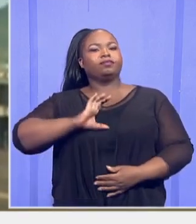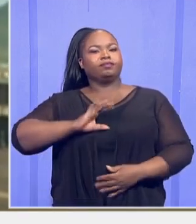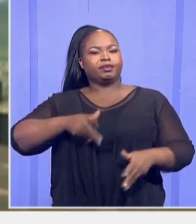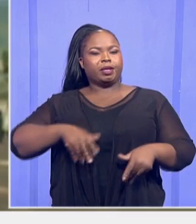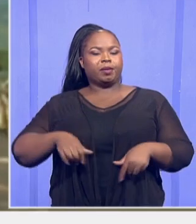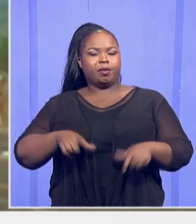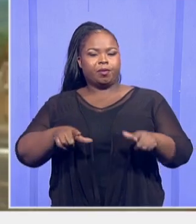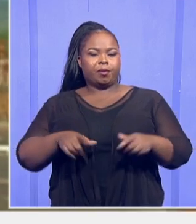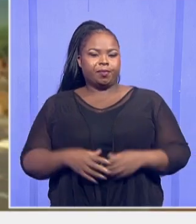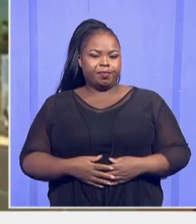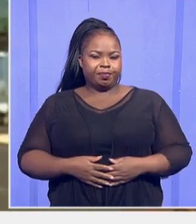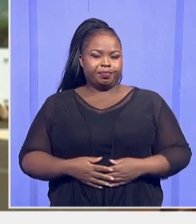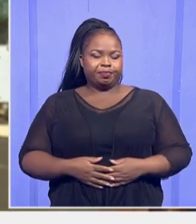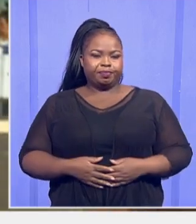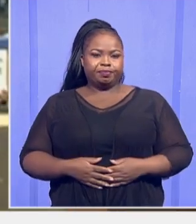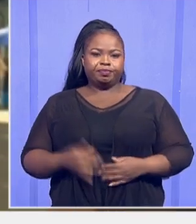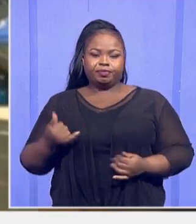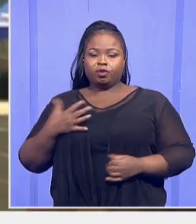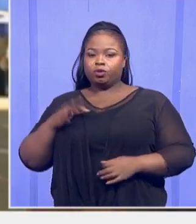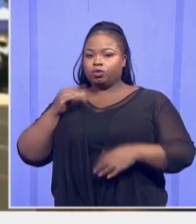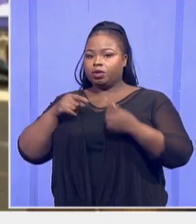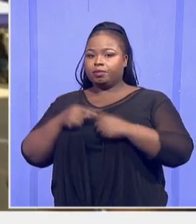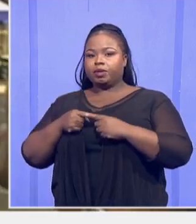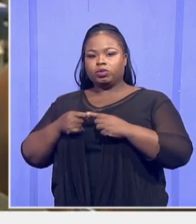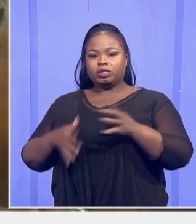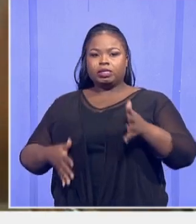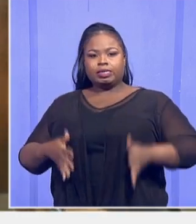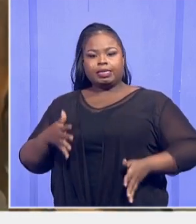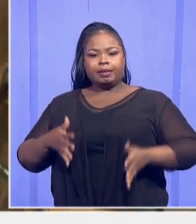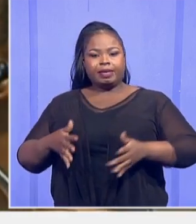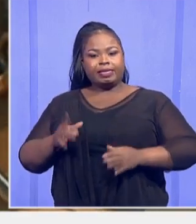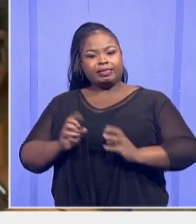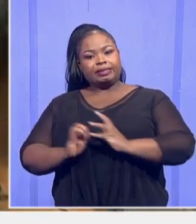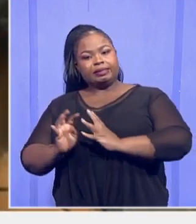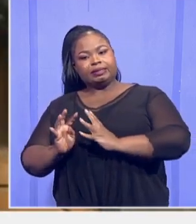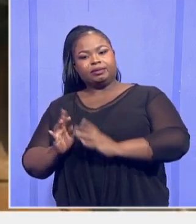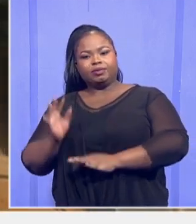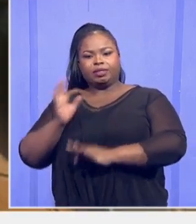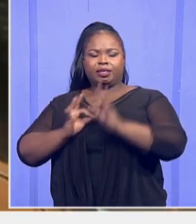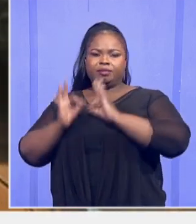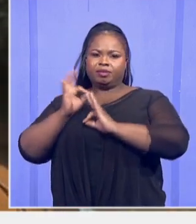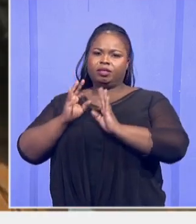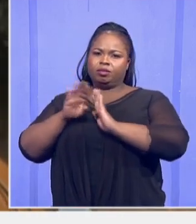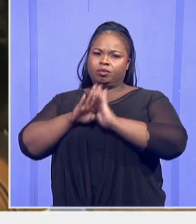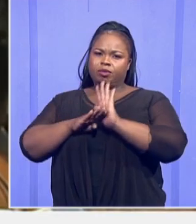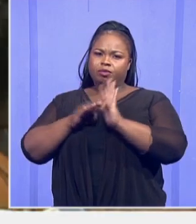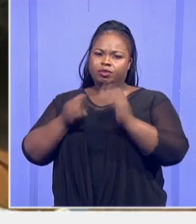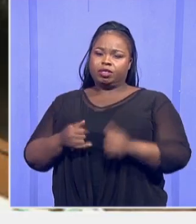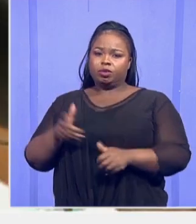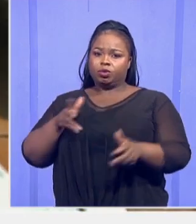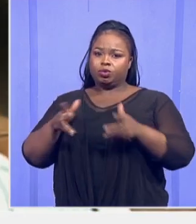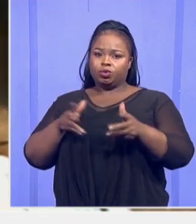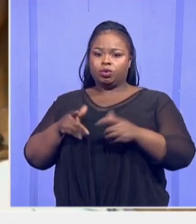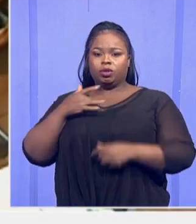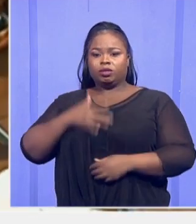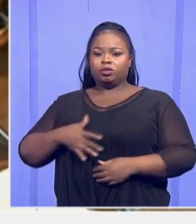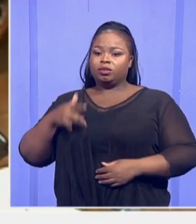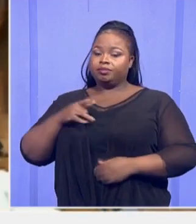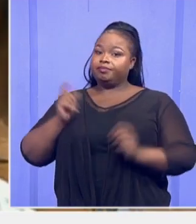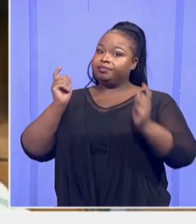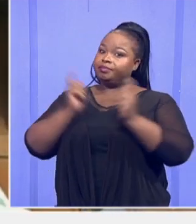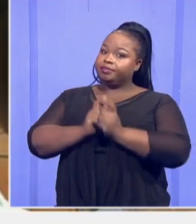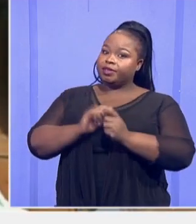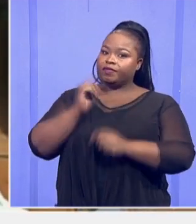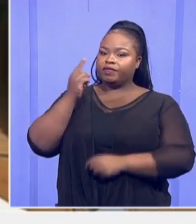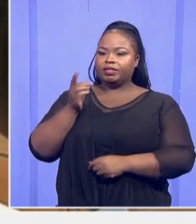Limpopo. Let's talk about the parade. You've spoken about a parade. Take us through today's program. I understand the soccer tournament, like the first